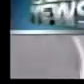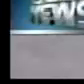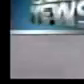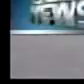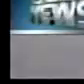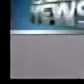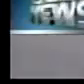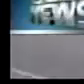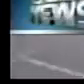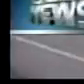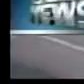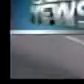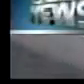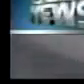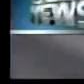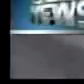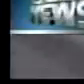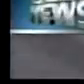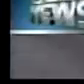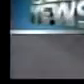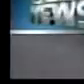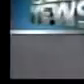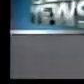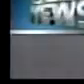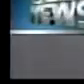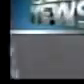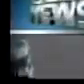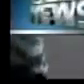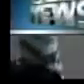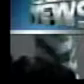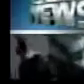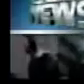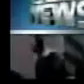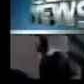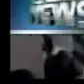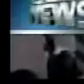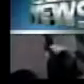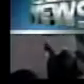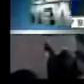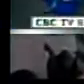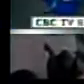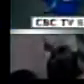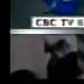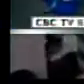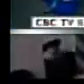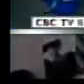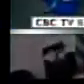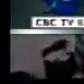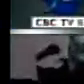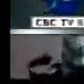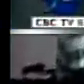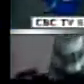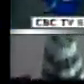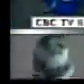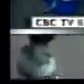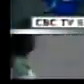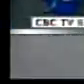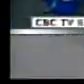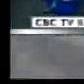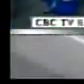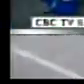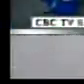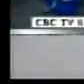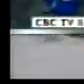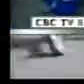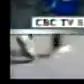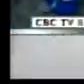the center pass. They get it in the circle to goal shooter Shanika Wharton. That's dynamite from long